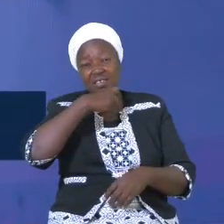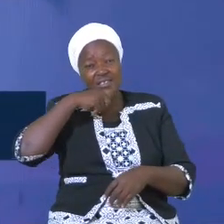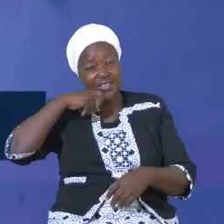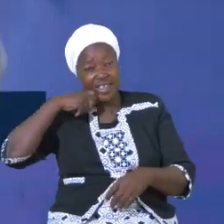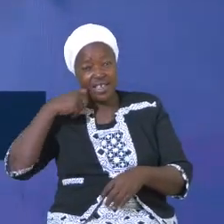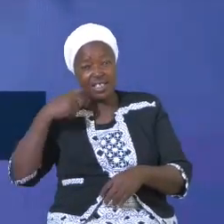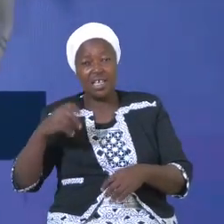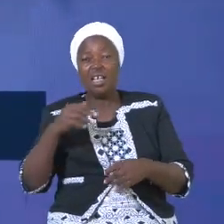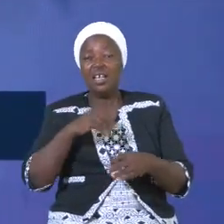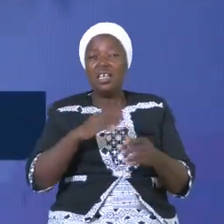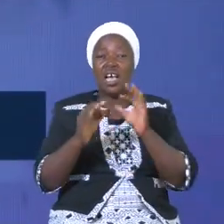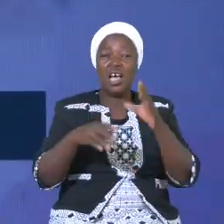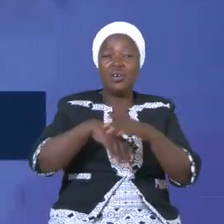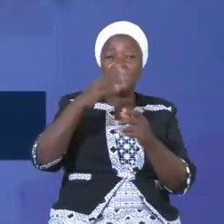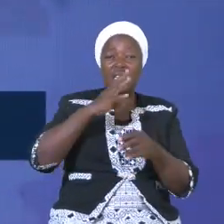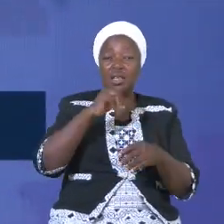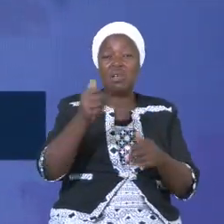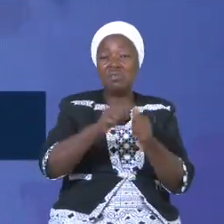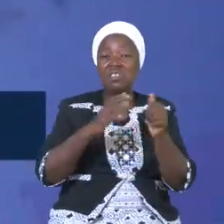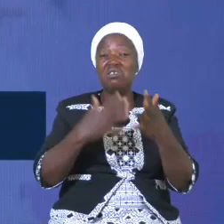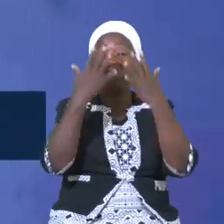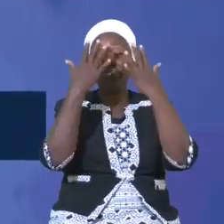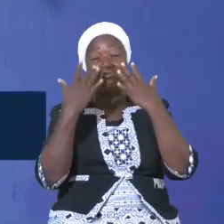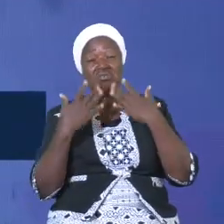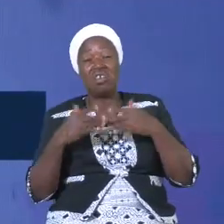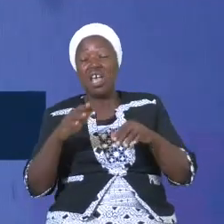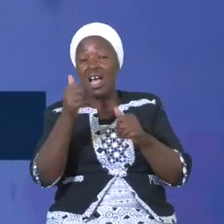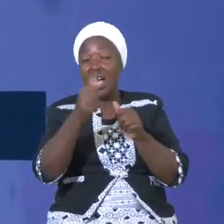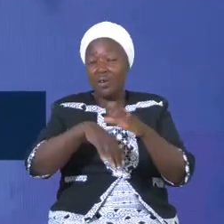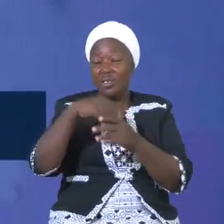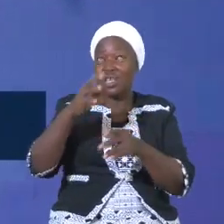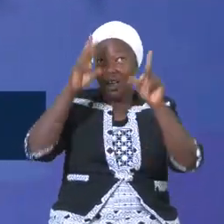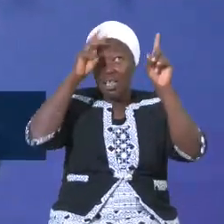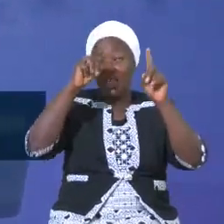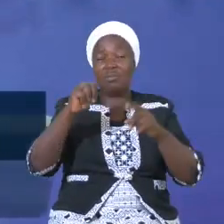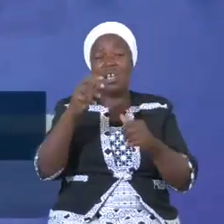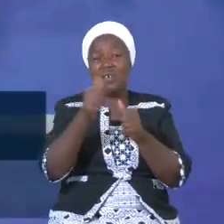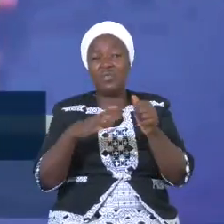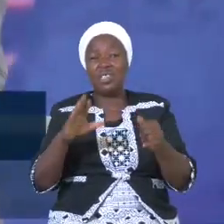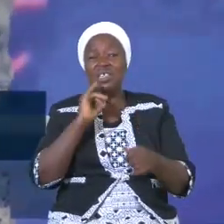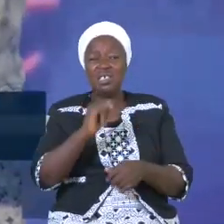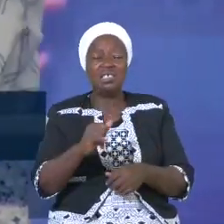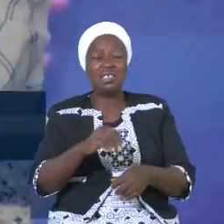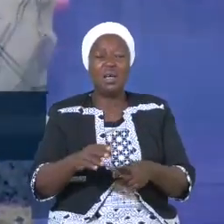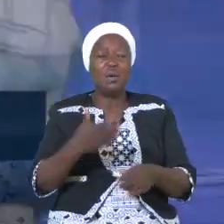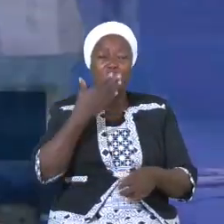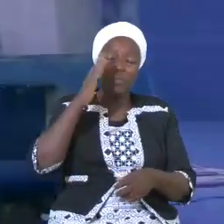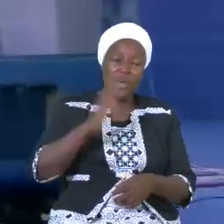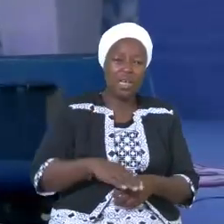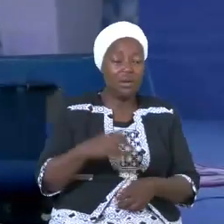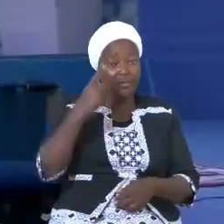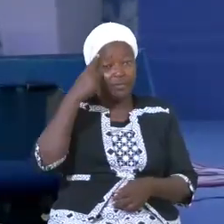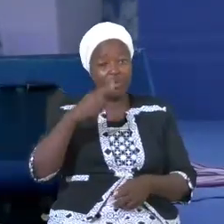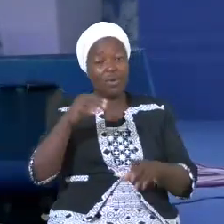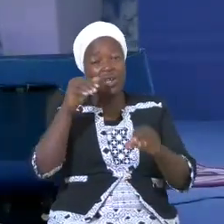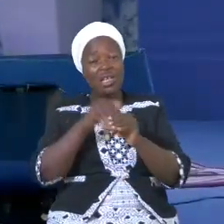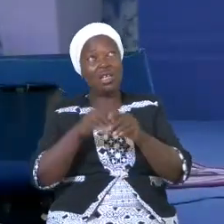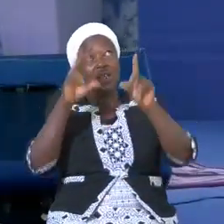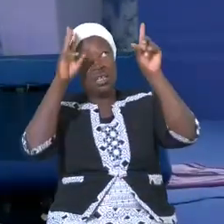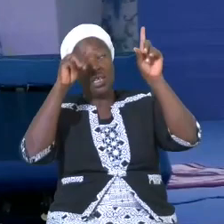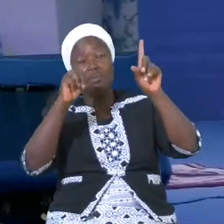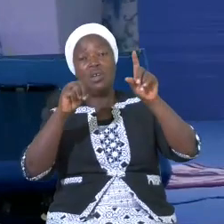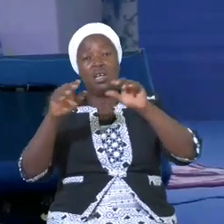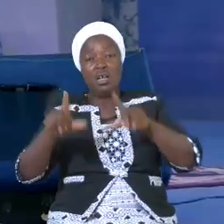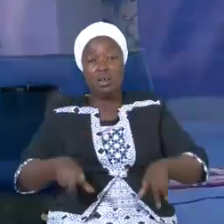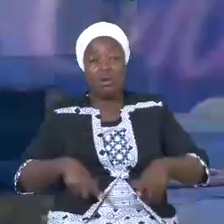everything is sorrow up outside him everything is defeated for in him toilet all